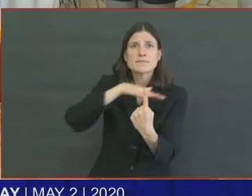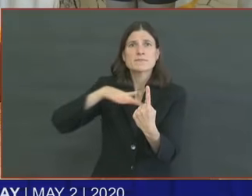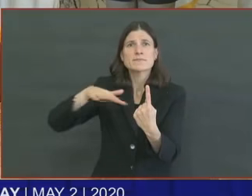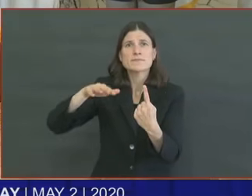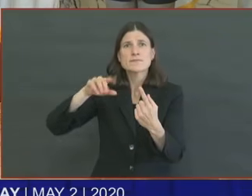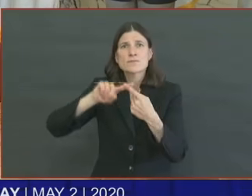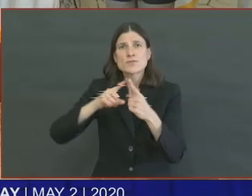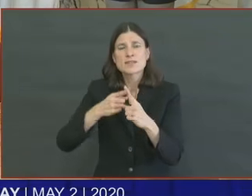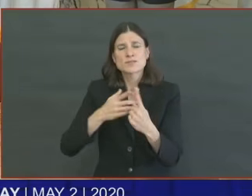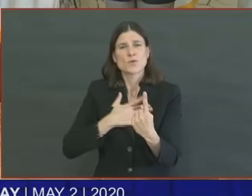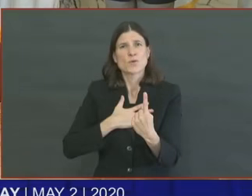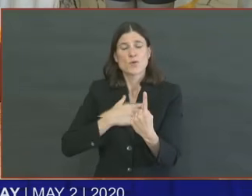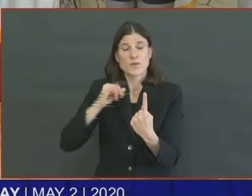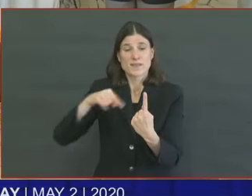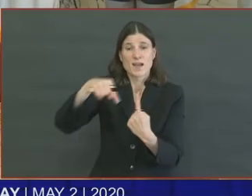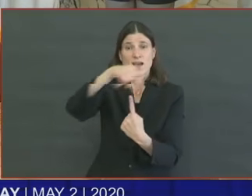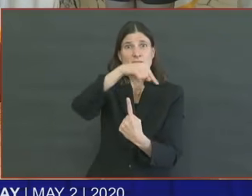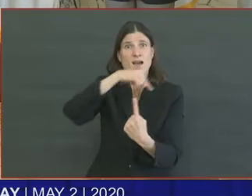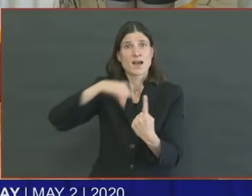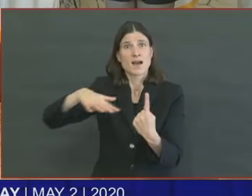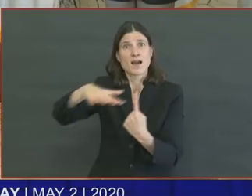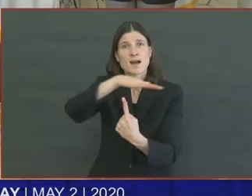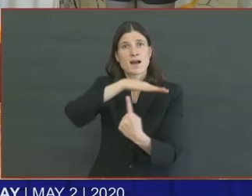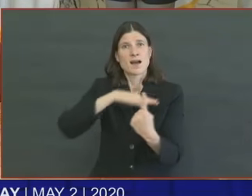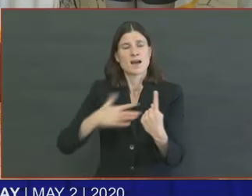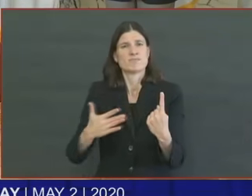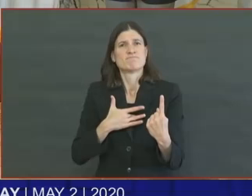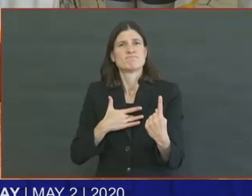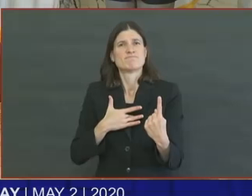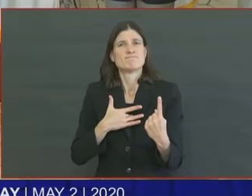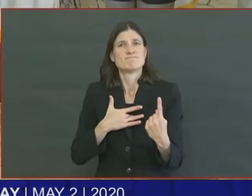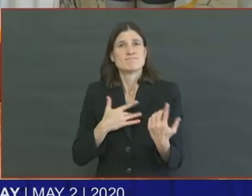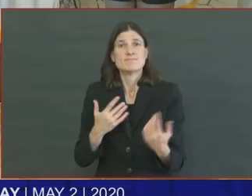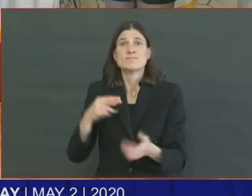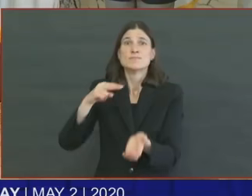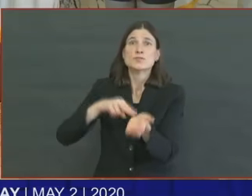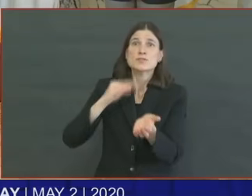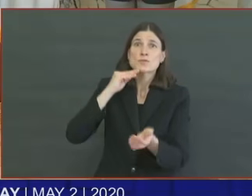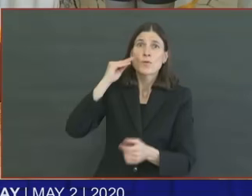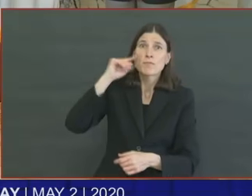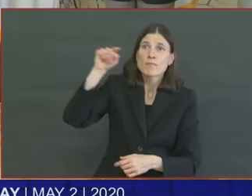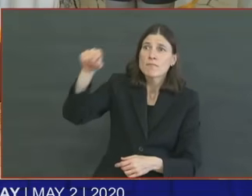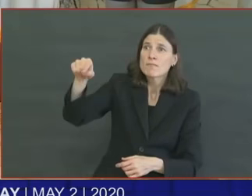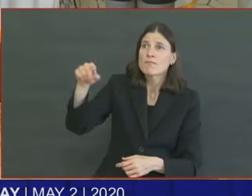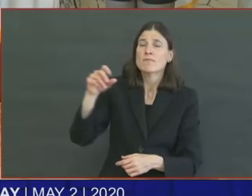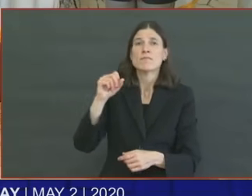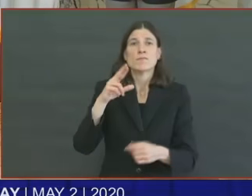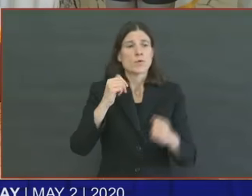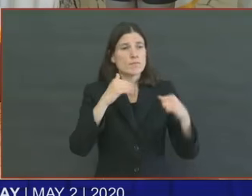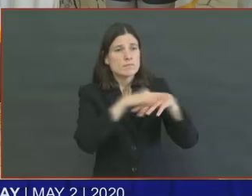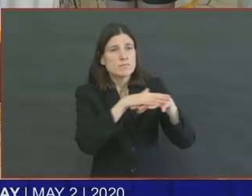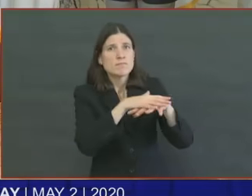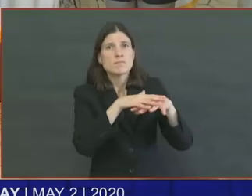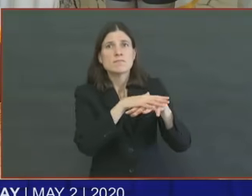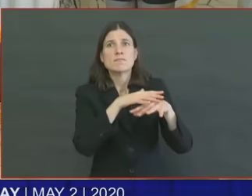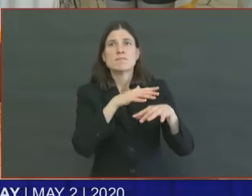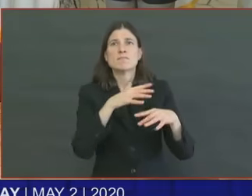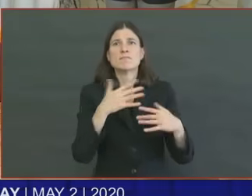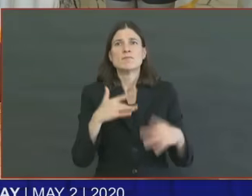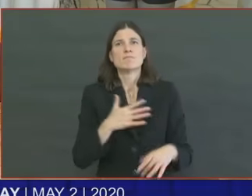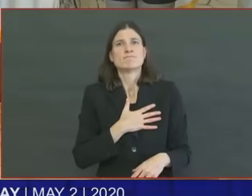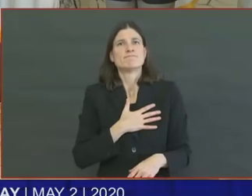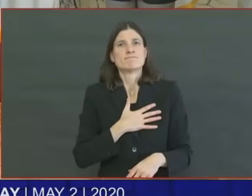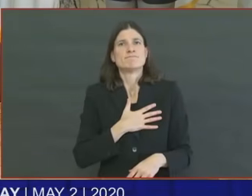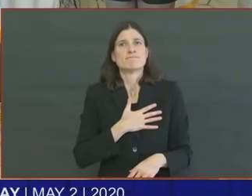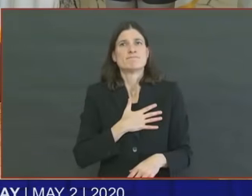nursing homes or congregate settings, they actually have 2 families. They have their own blood relatives, and they have the family of